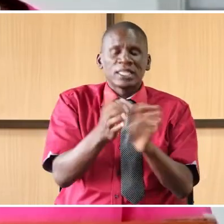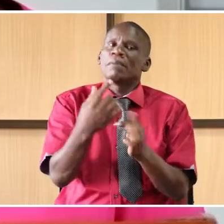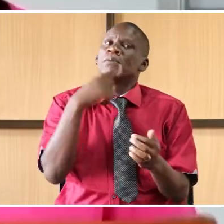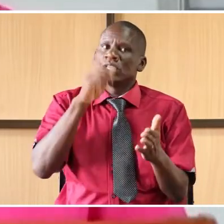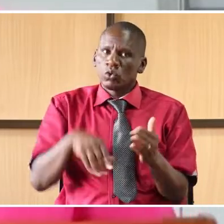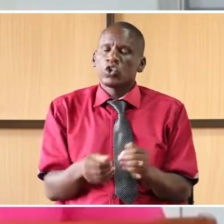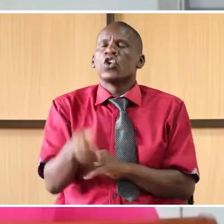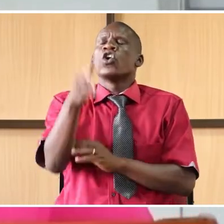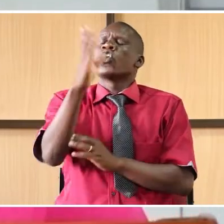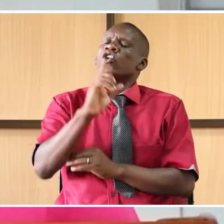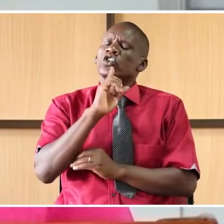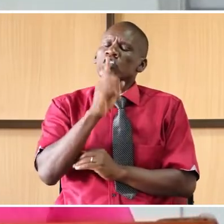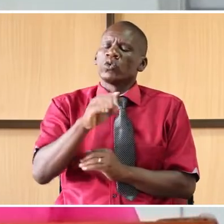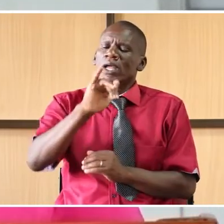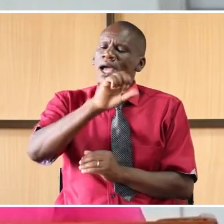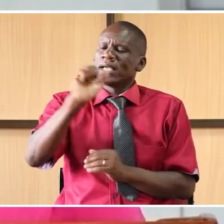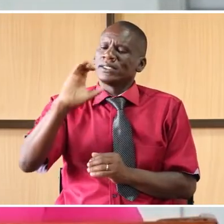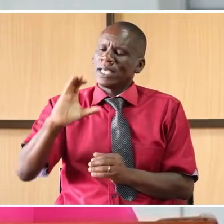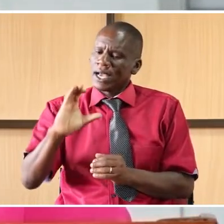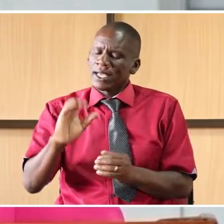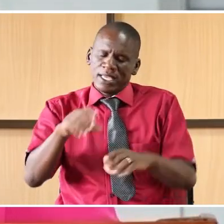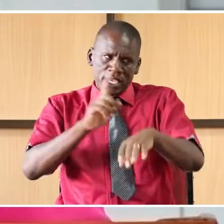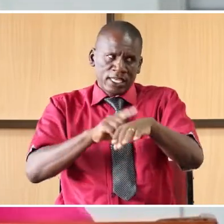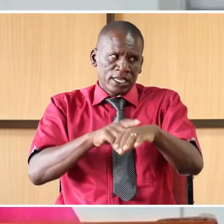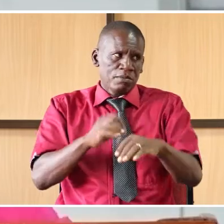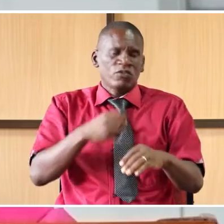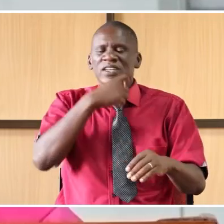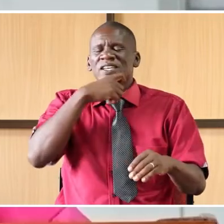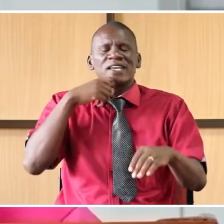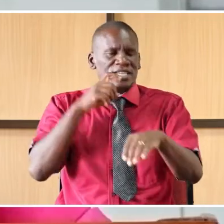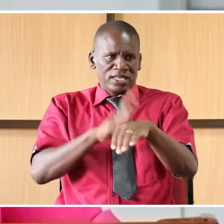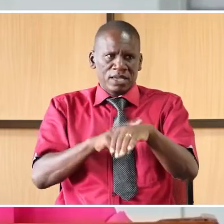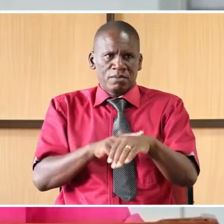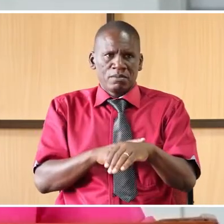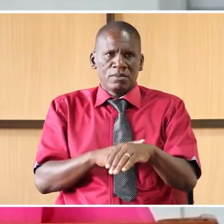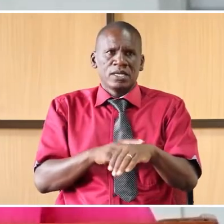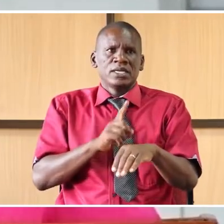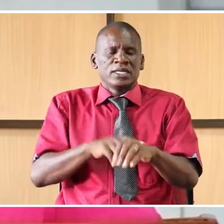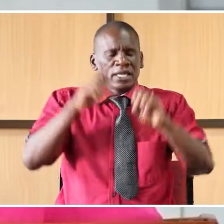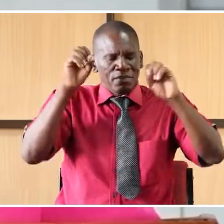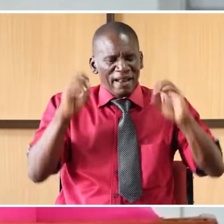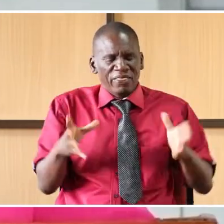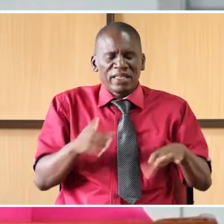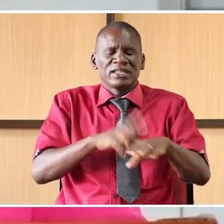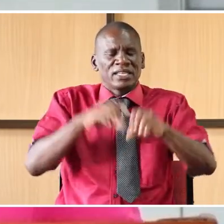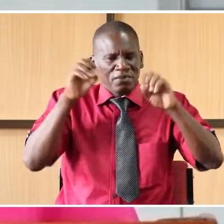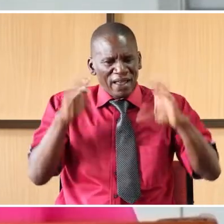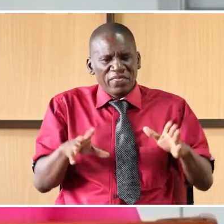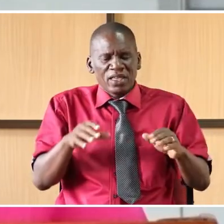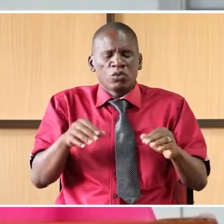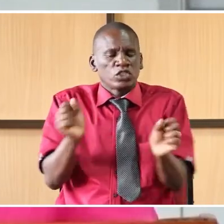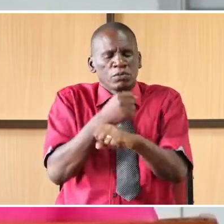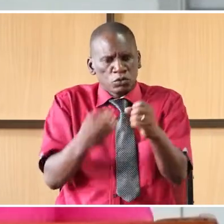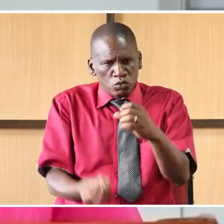Bible says God told Isaac in the times of drought, when nothing was can